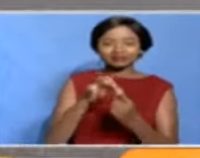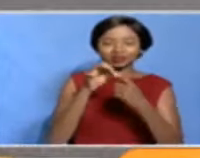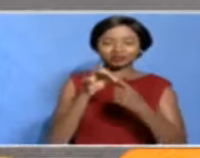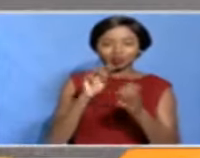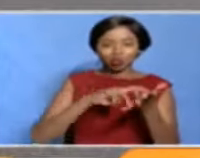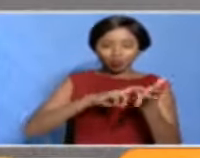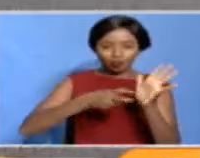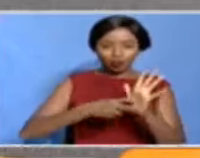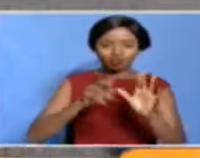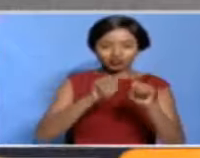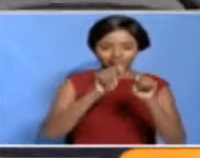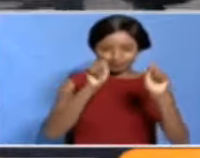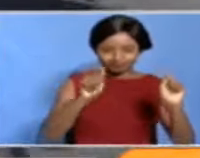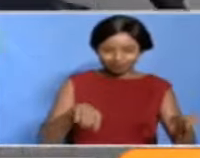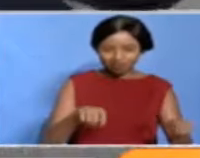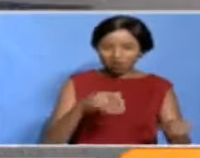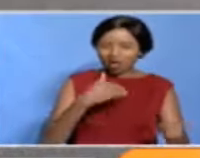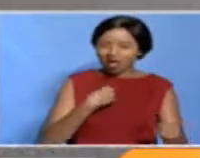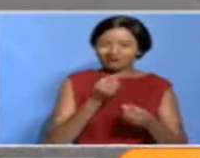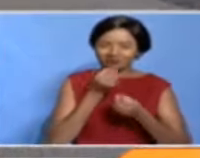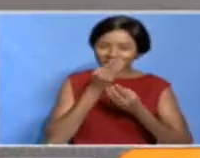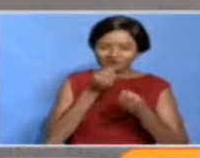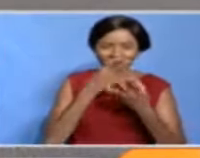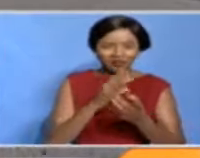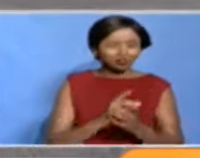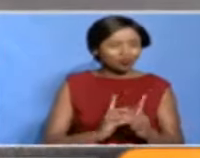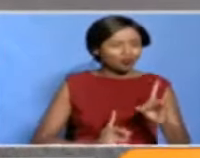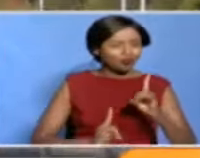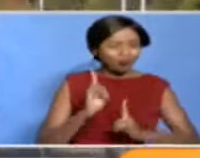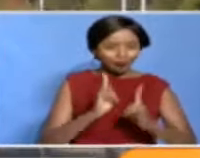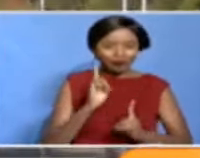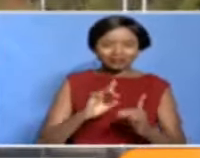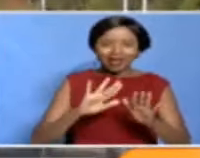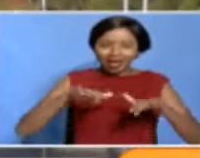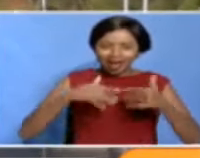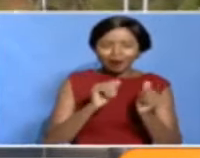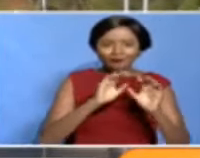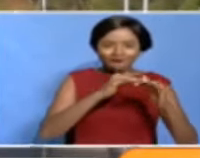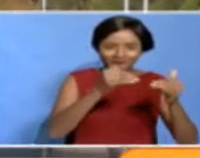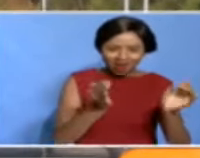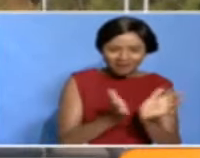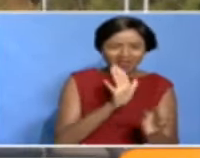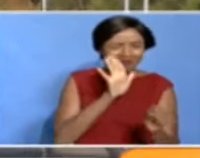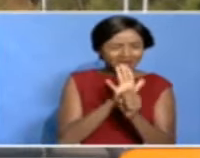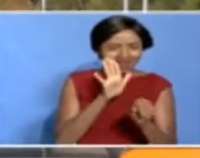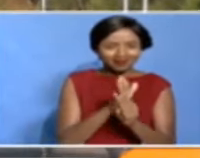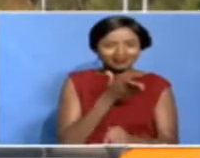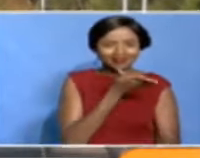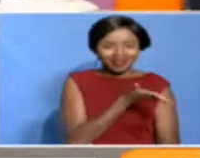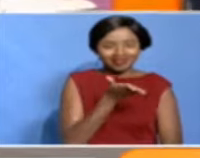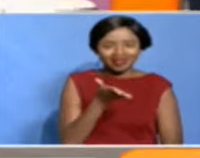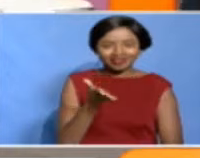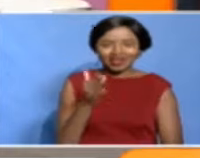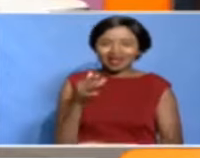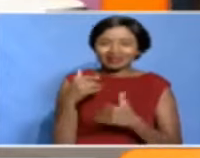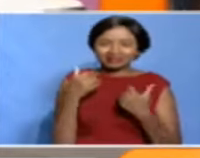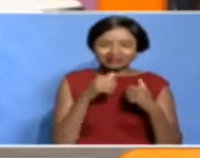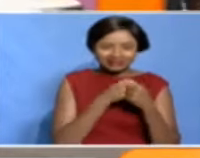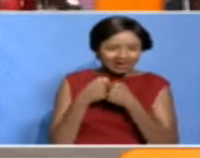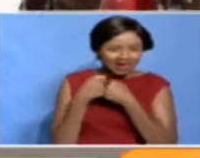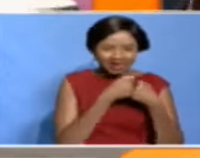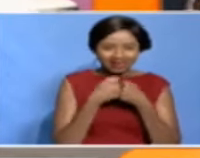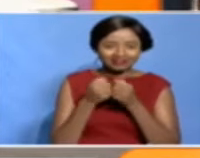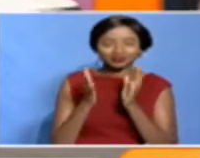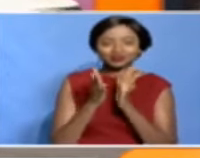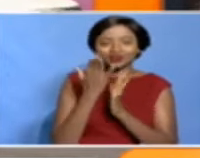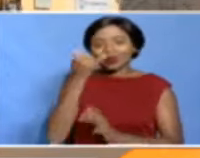has intriguing details of the tens of families that are still in regular direct contacts with their